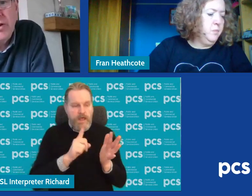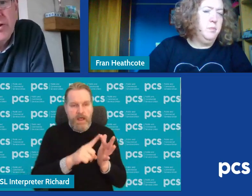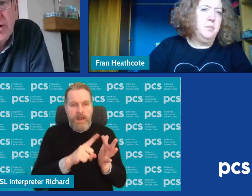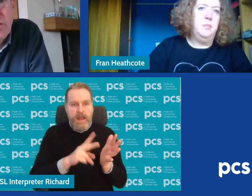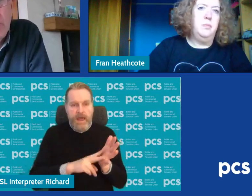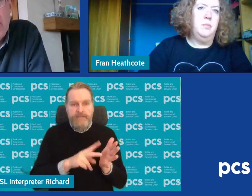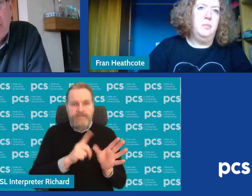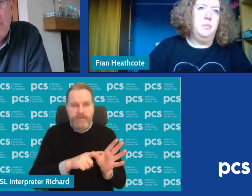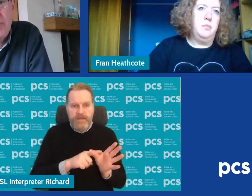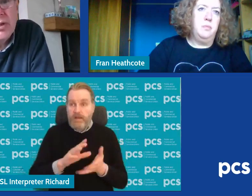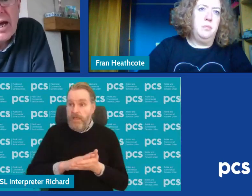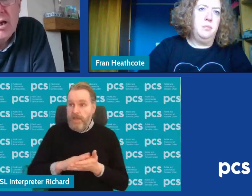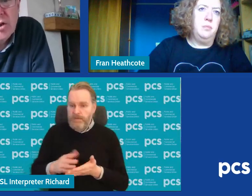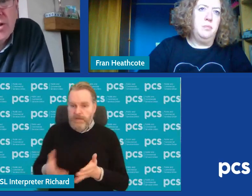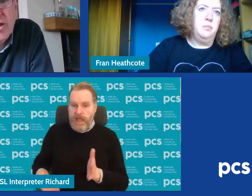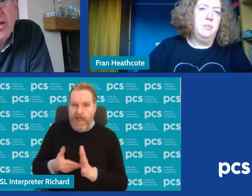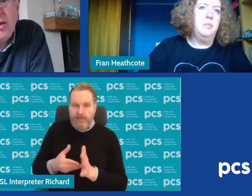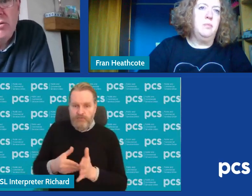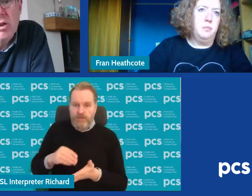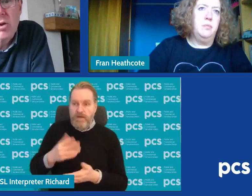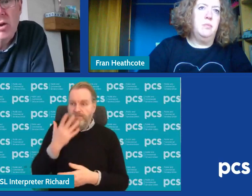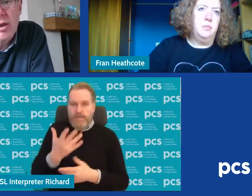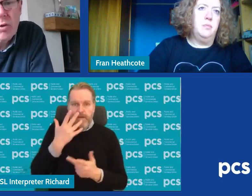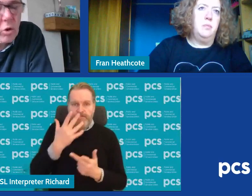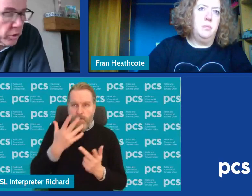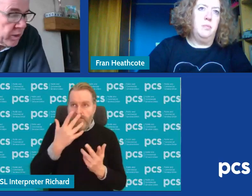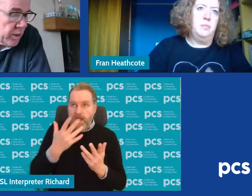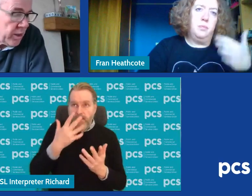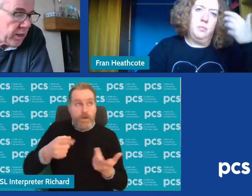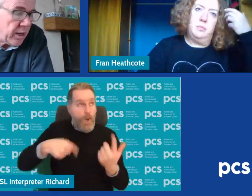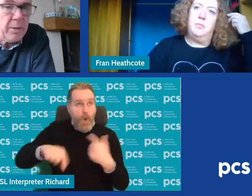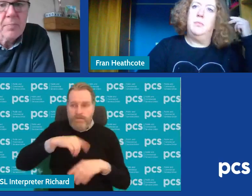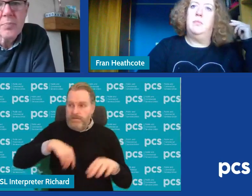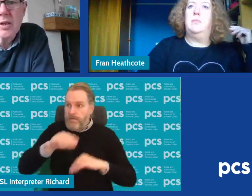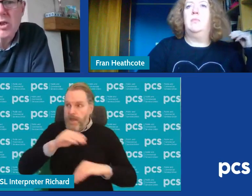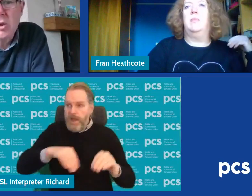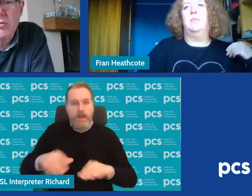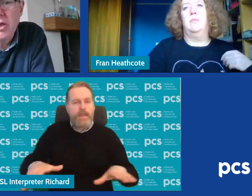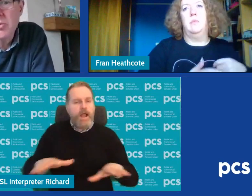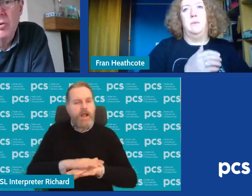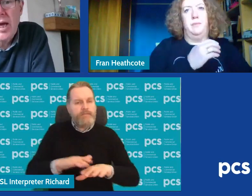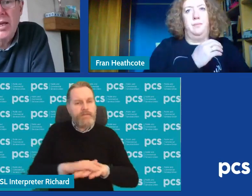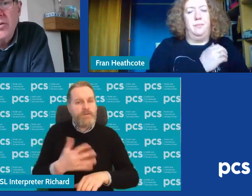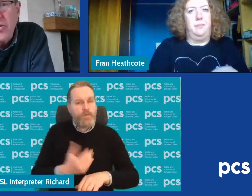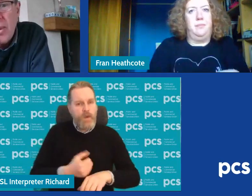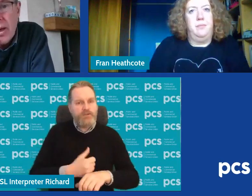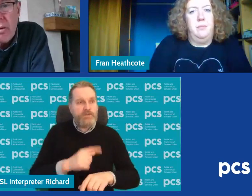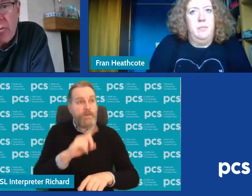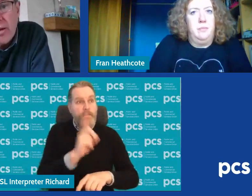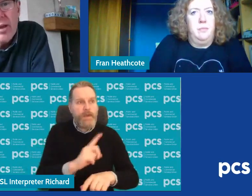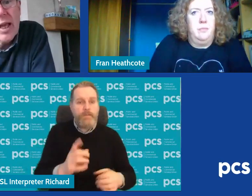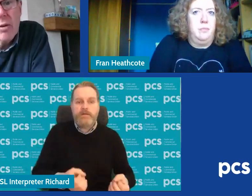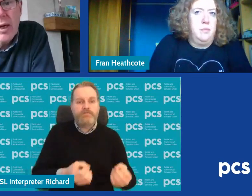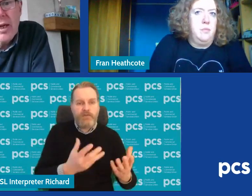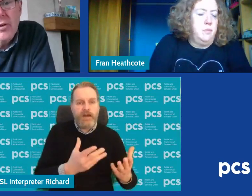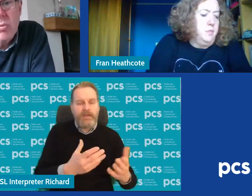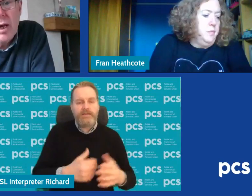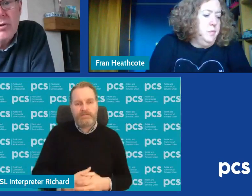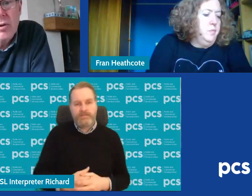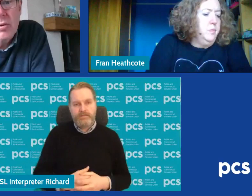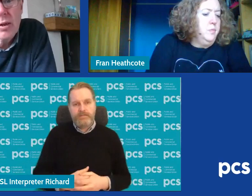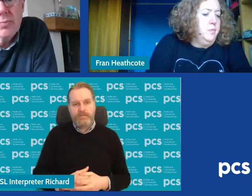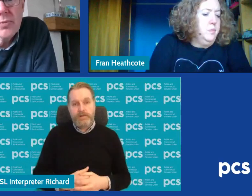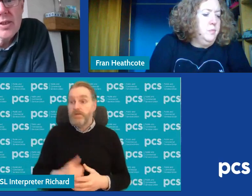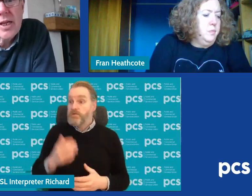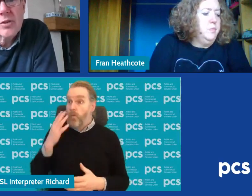to fund, for example, the action that I announced earlier on. And so if the dispute ends, then the current rate of the levy will end as